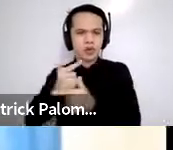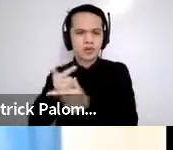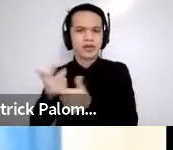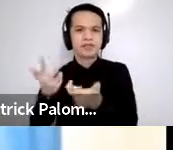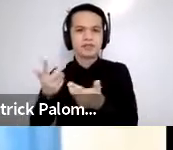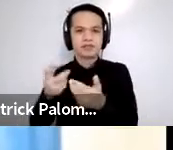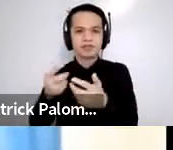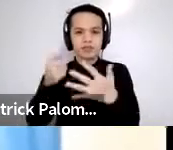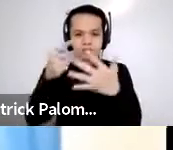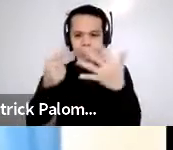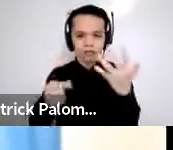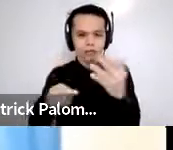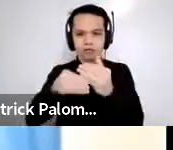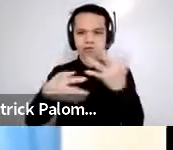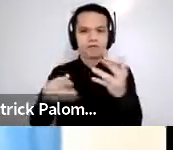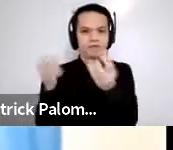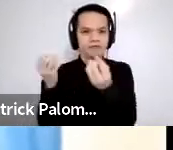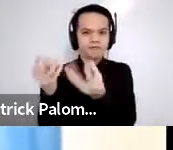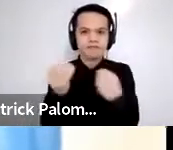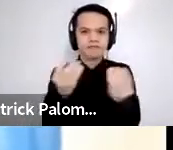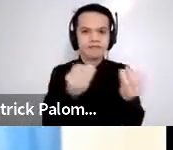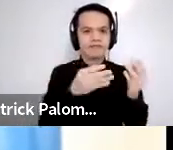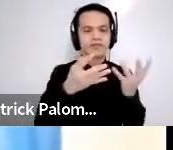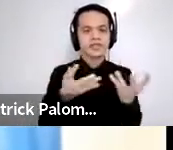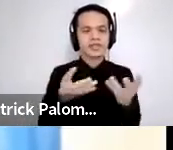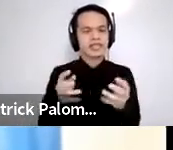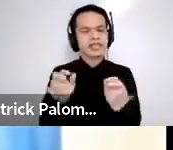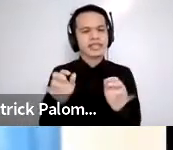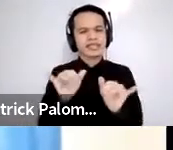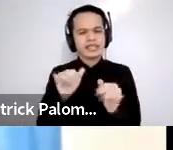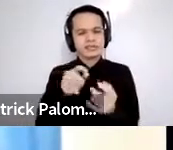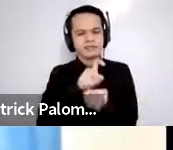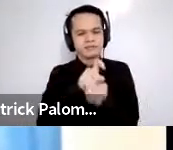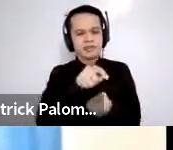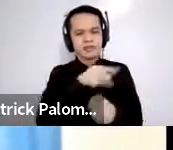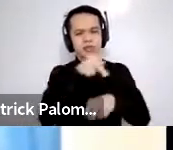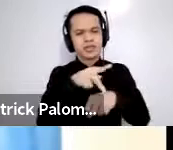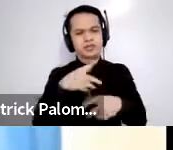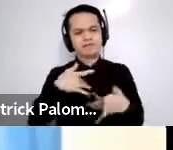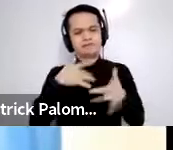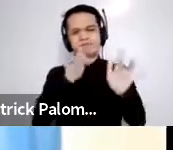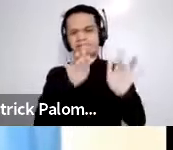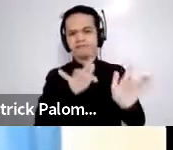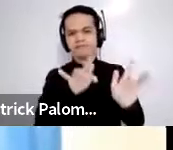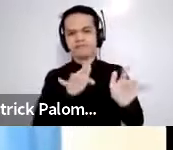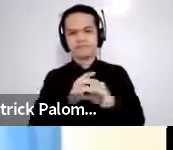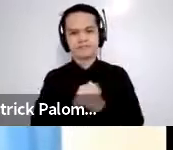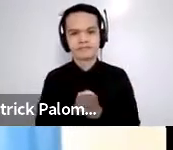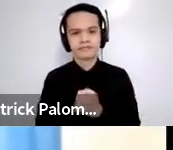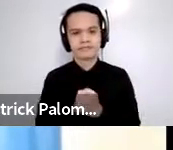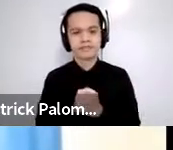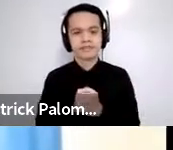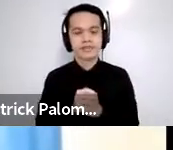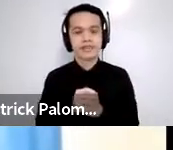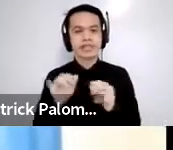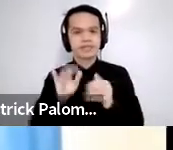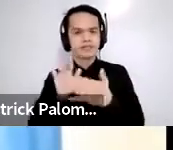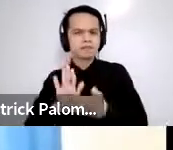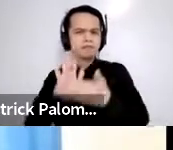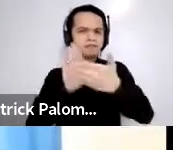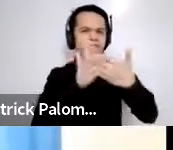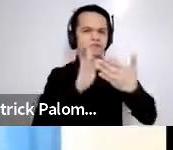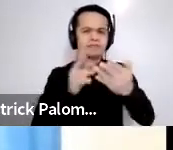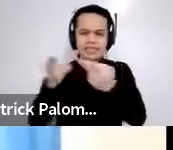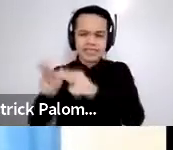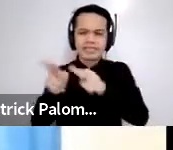2020. And we particularly know this impact in the Philippines. We are confronted to a number of paradoxes that have to be